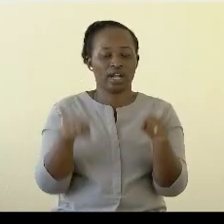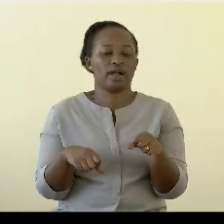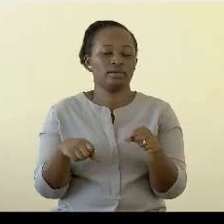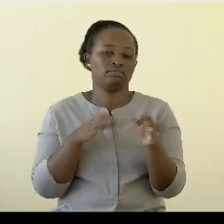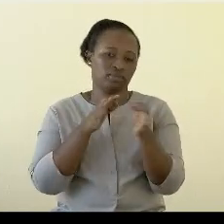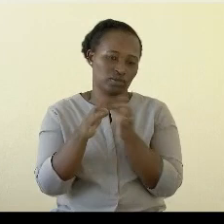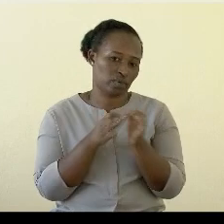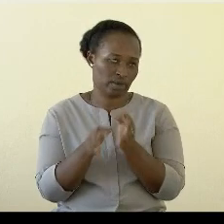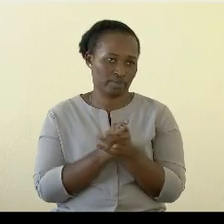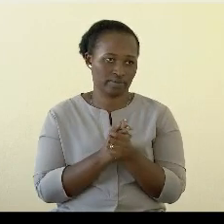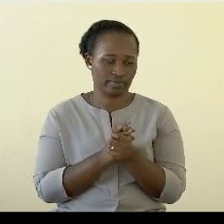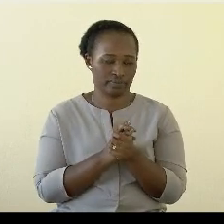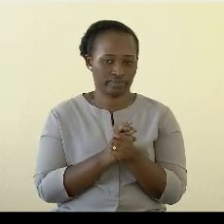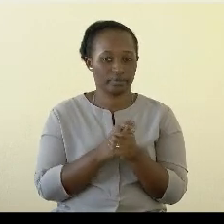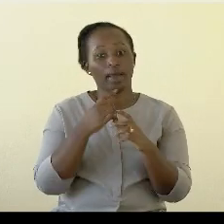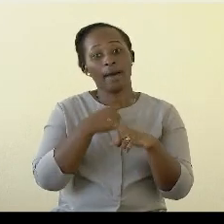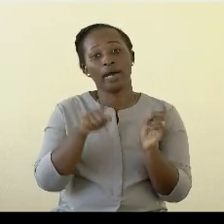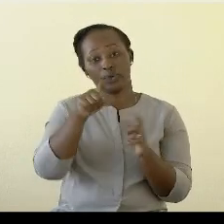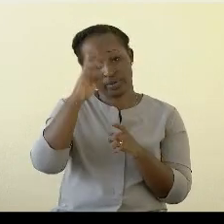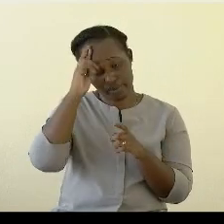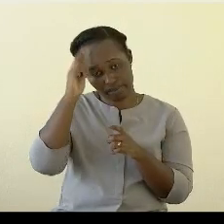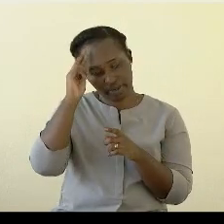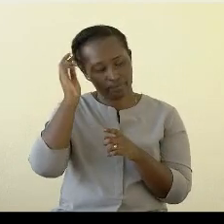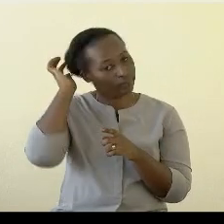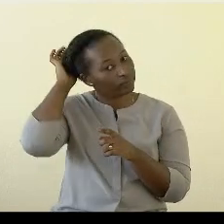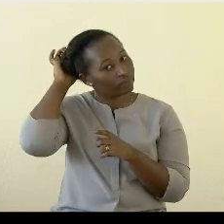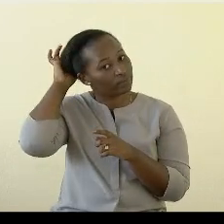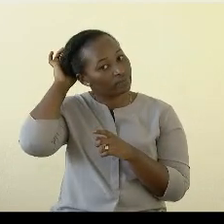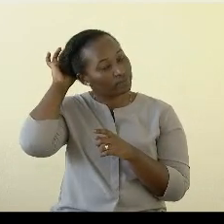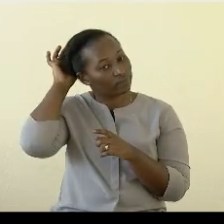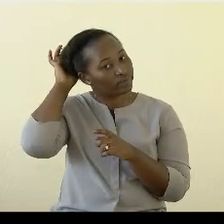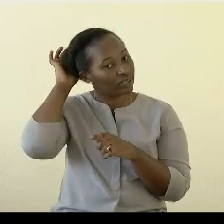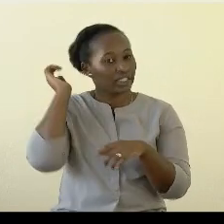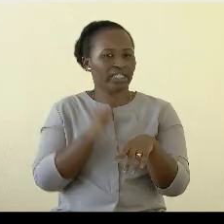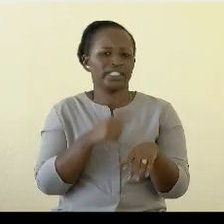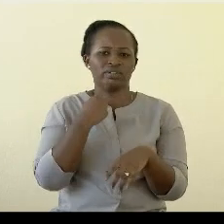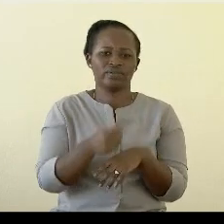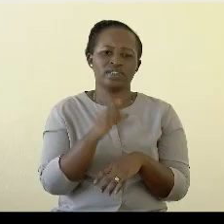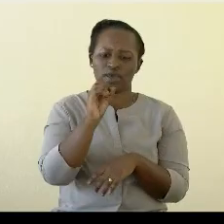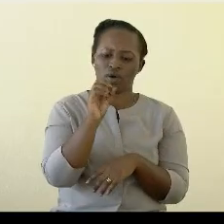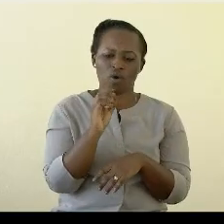described. But remember, when we say overpopulation,